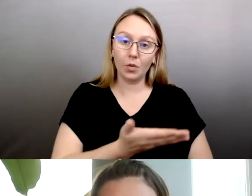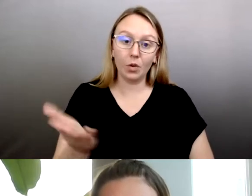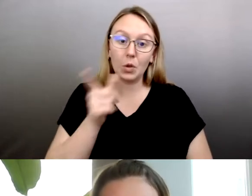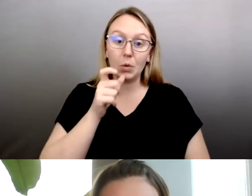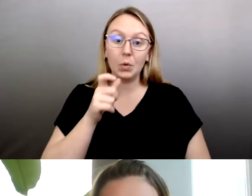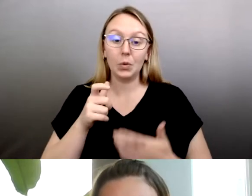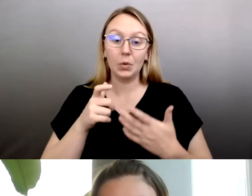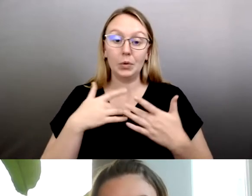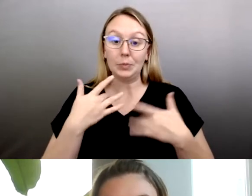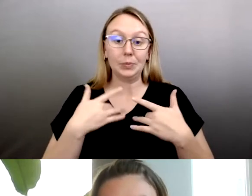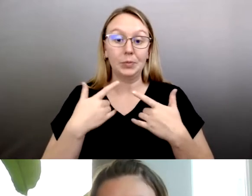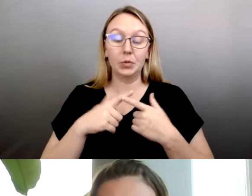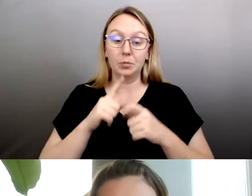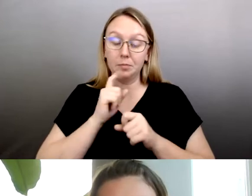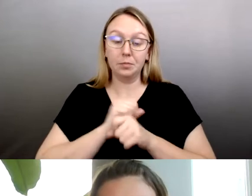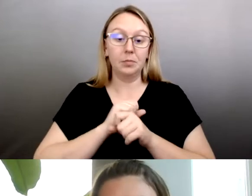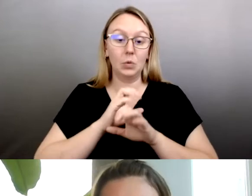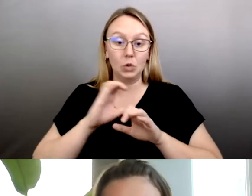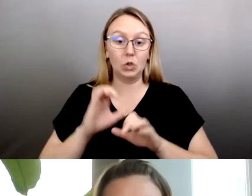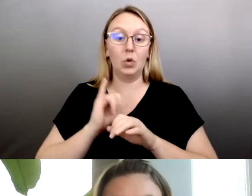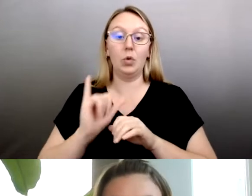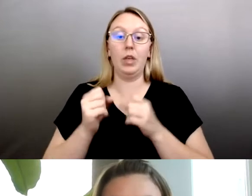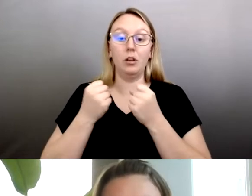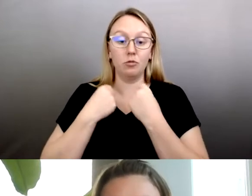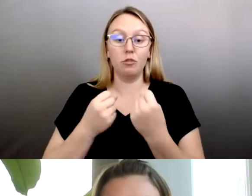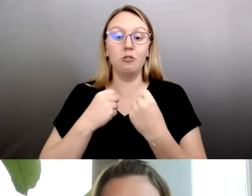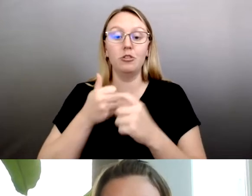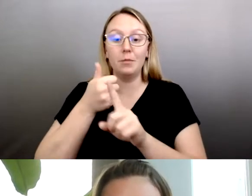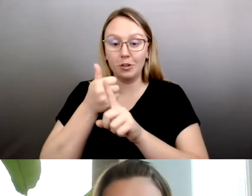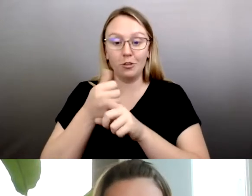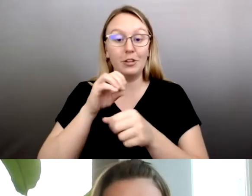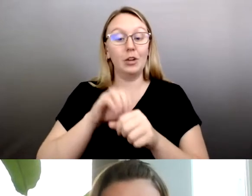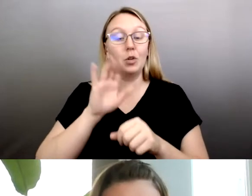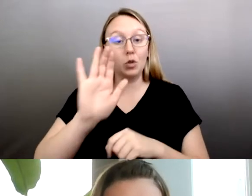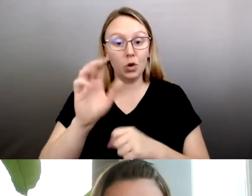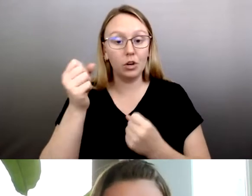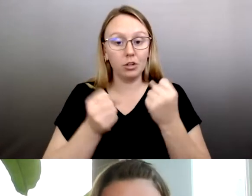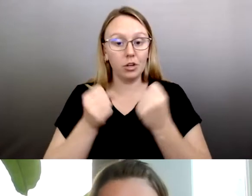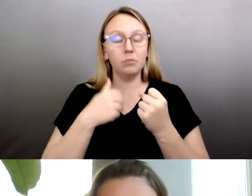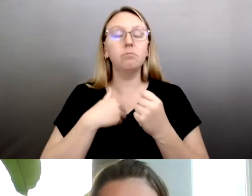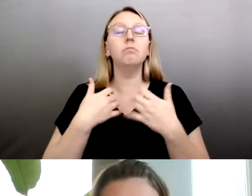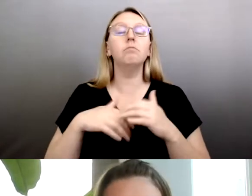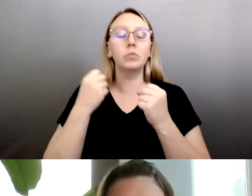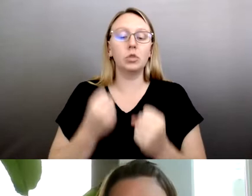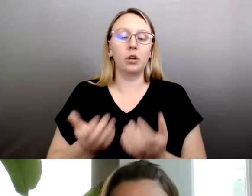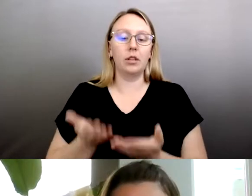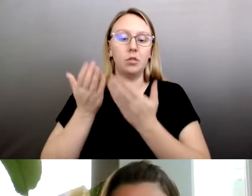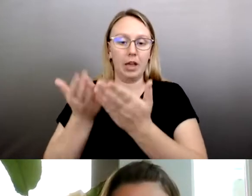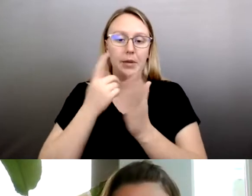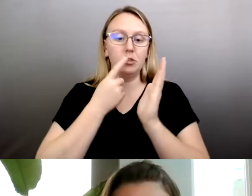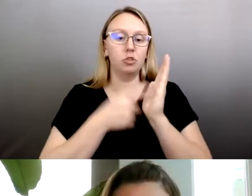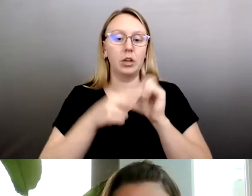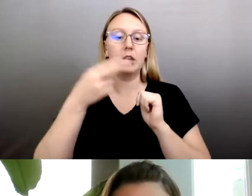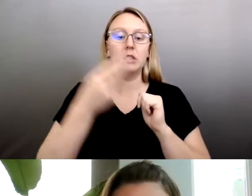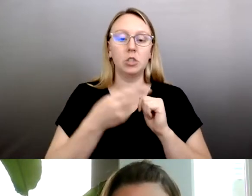actually do this road trip on your own in your own car, I highly recommend checking out the Historic